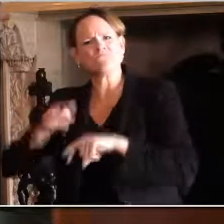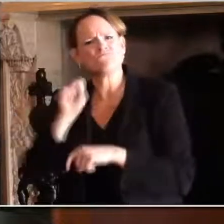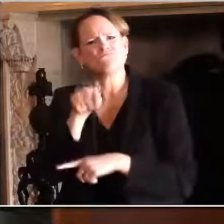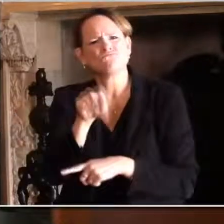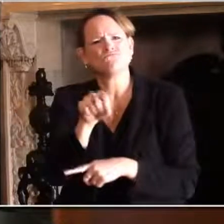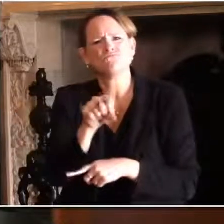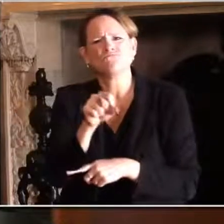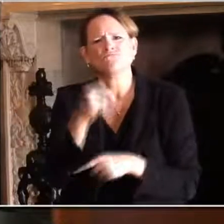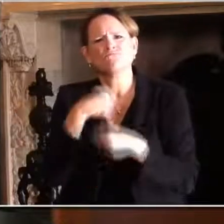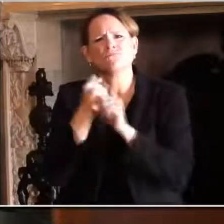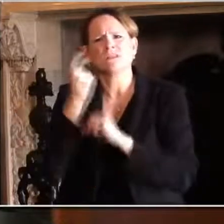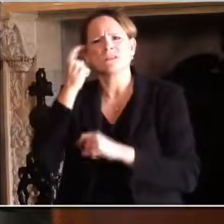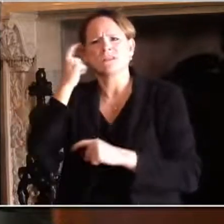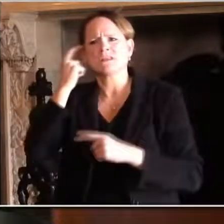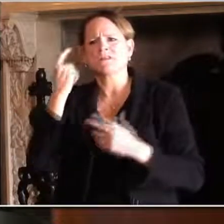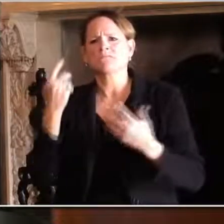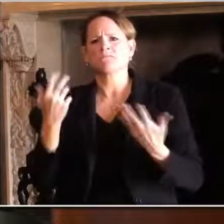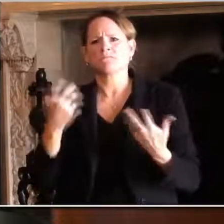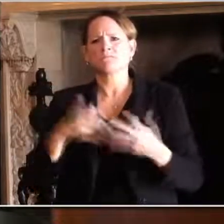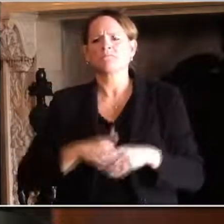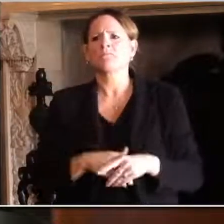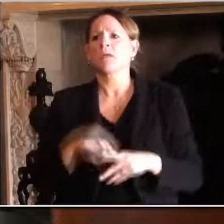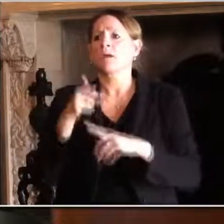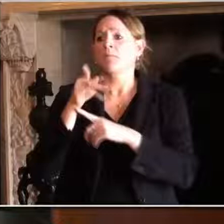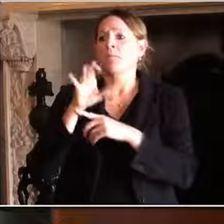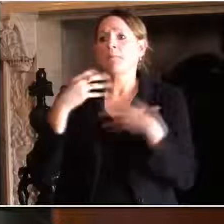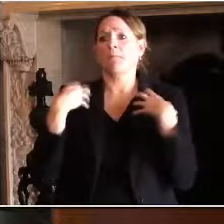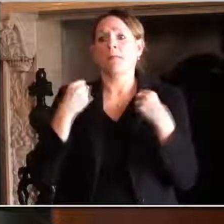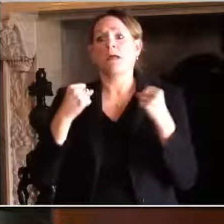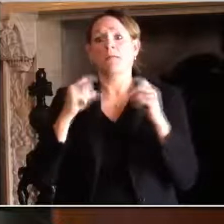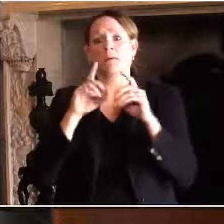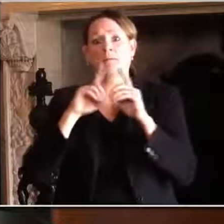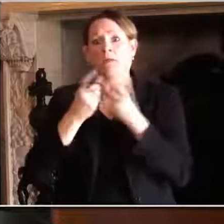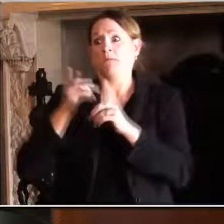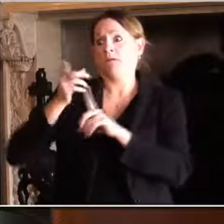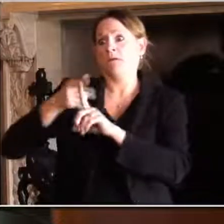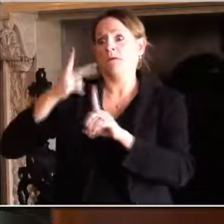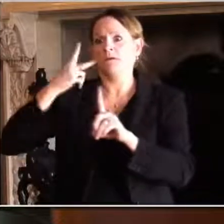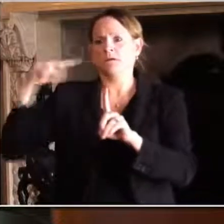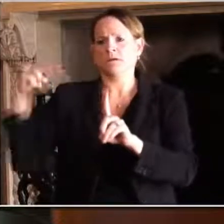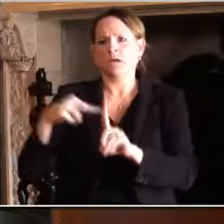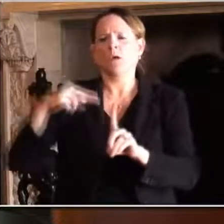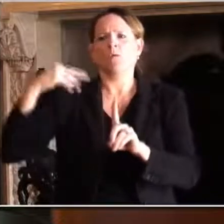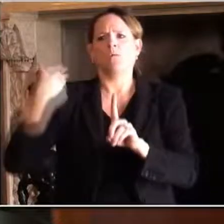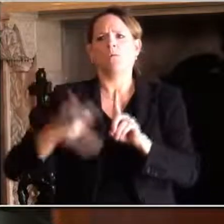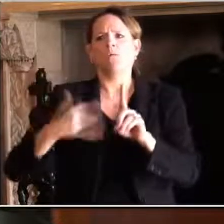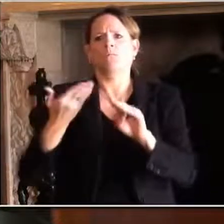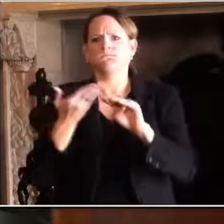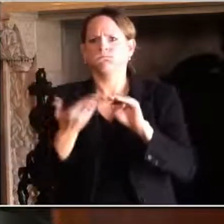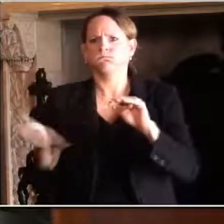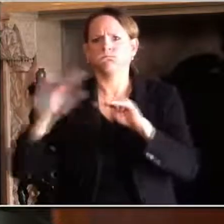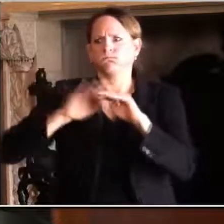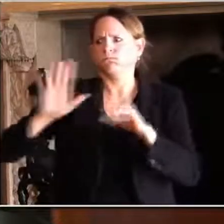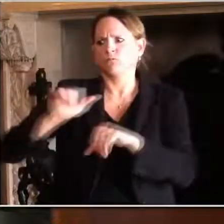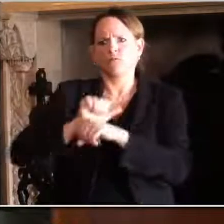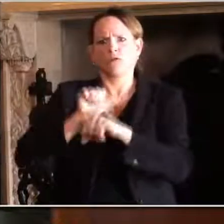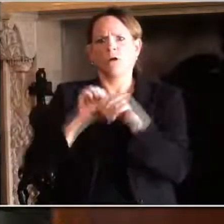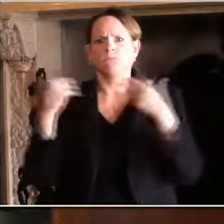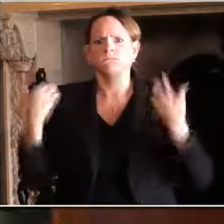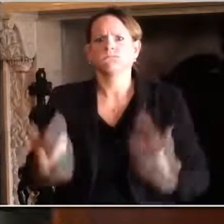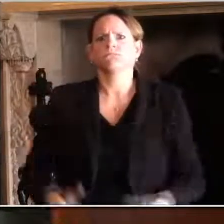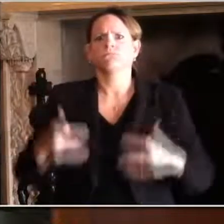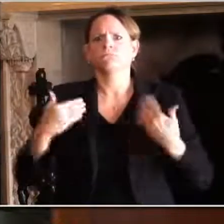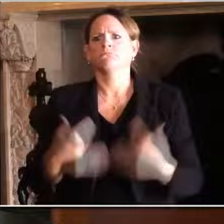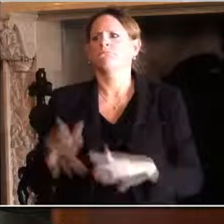health departments have seen certainly a large increase in their workload as they are doing the work that they need to